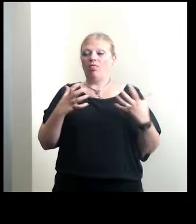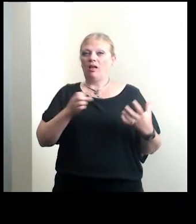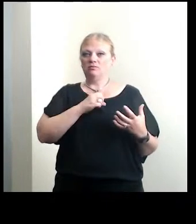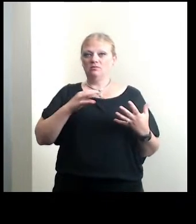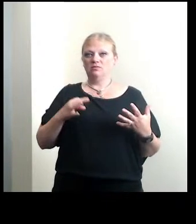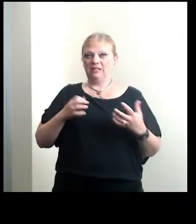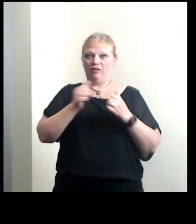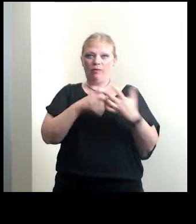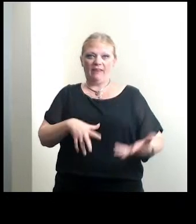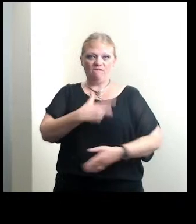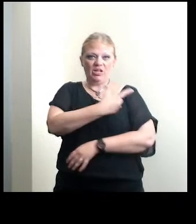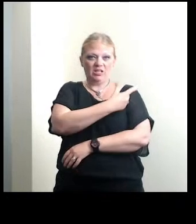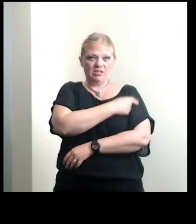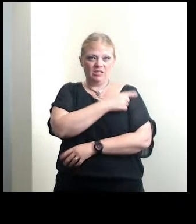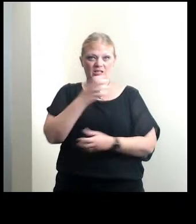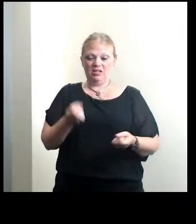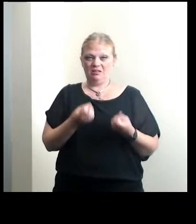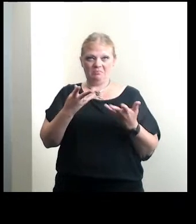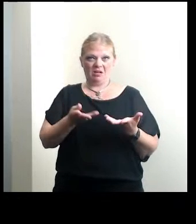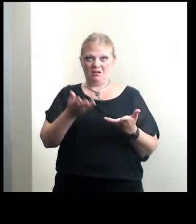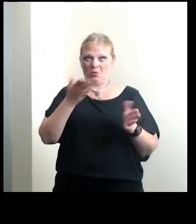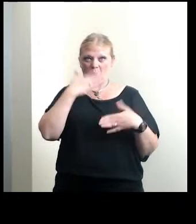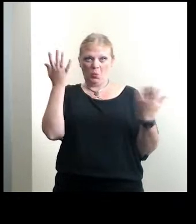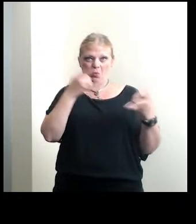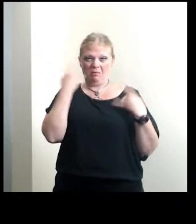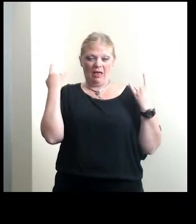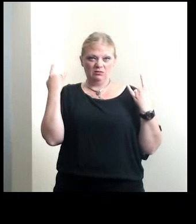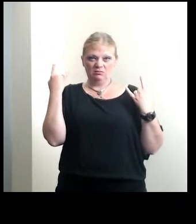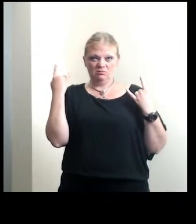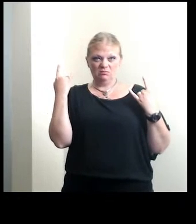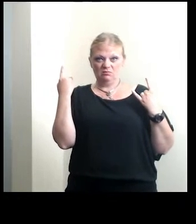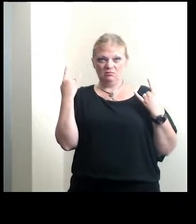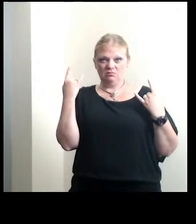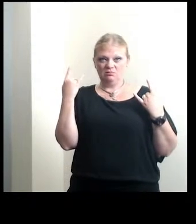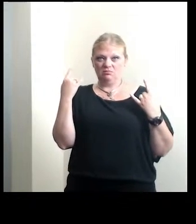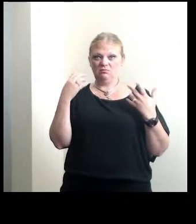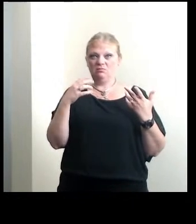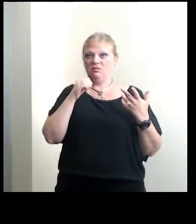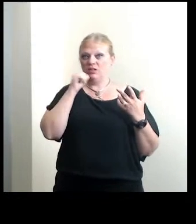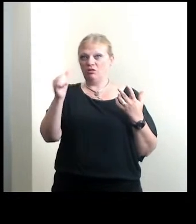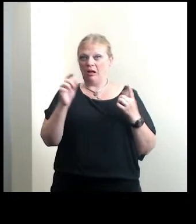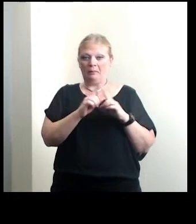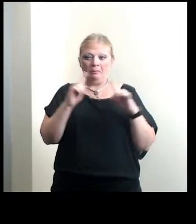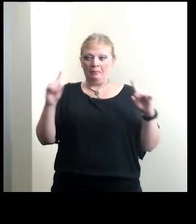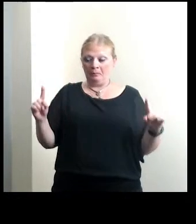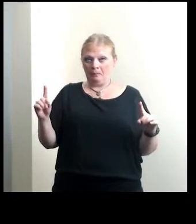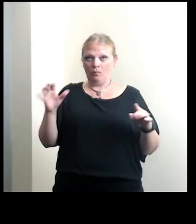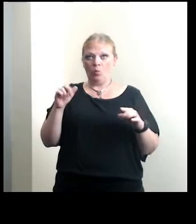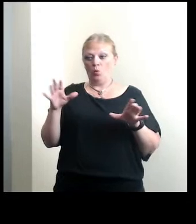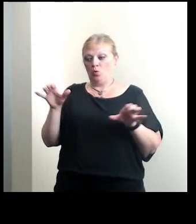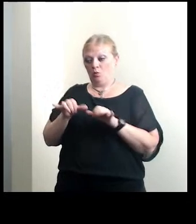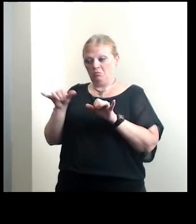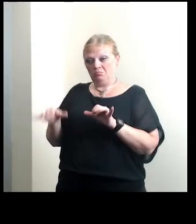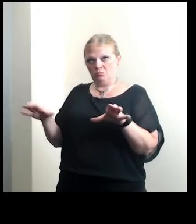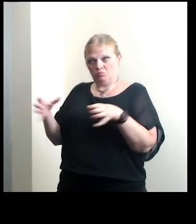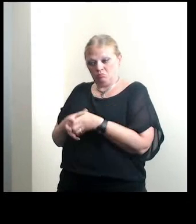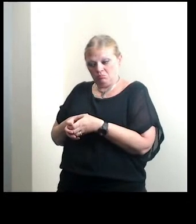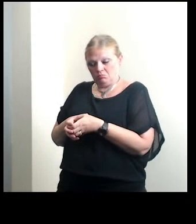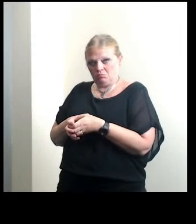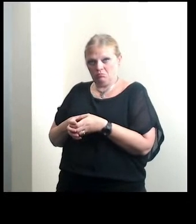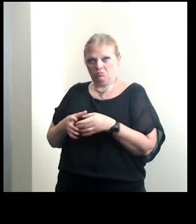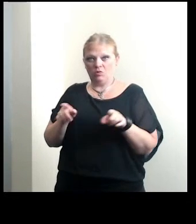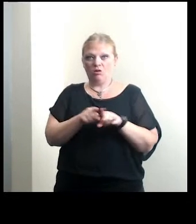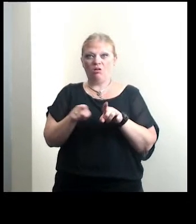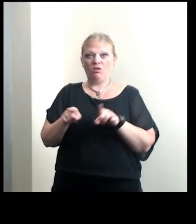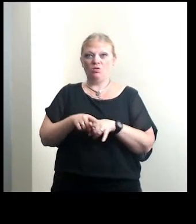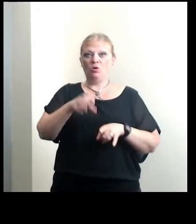unvaccinated staff, and many of them are not masking. They're not cohorting. They're not just staying in one group. And also,